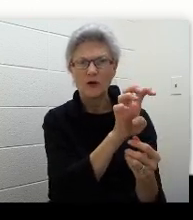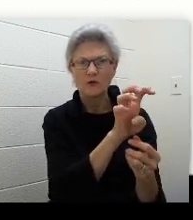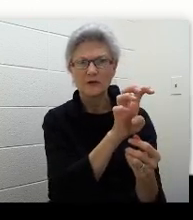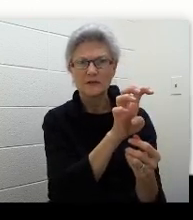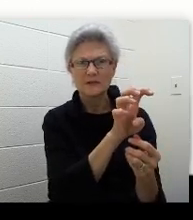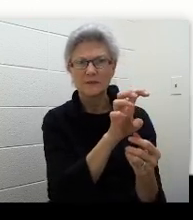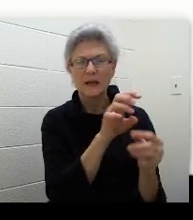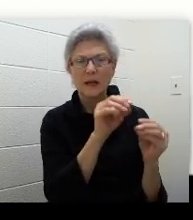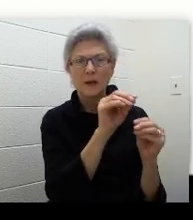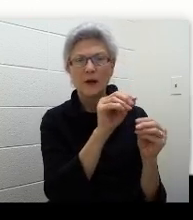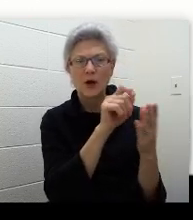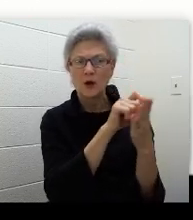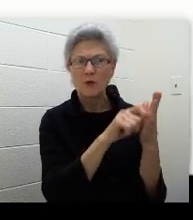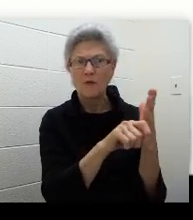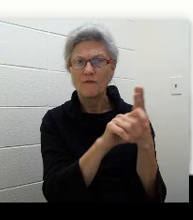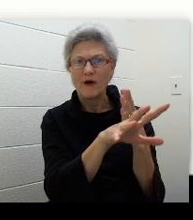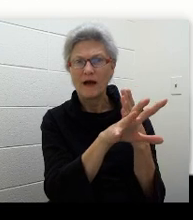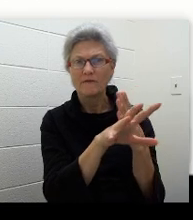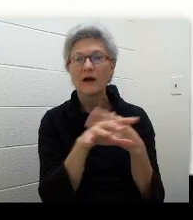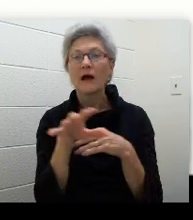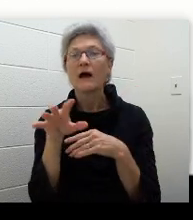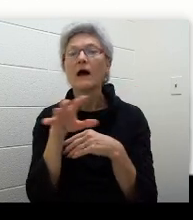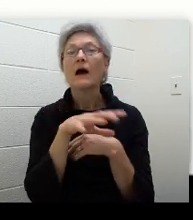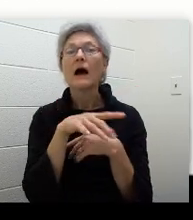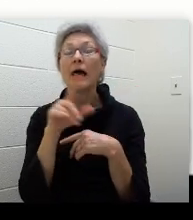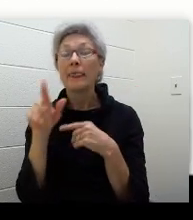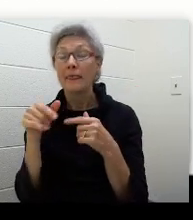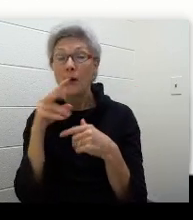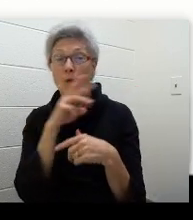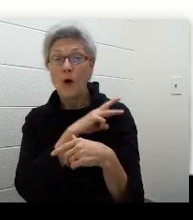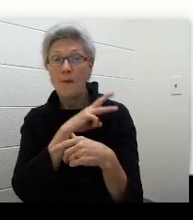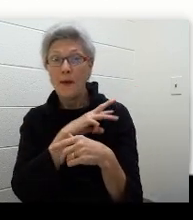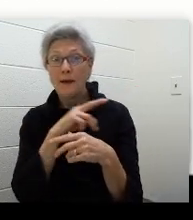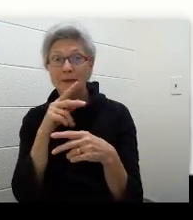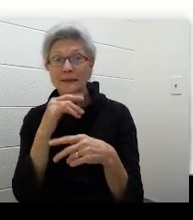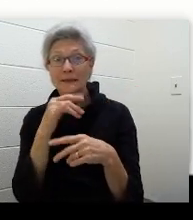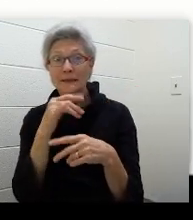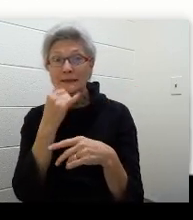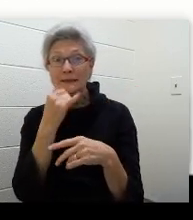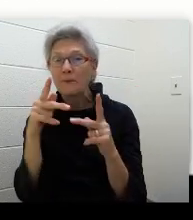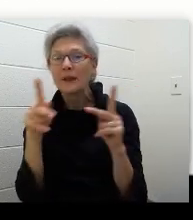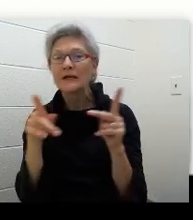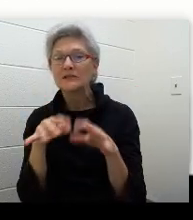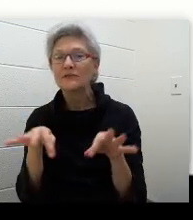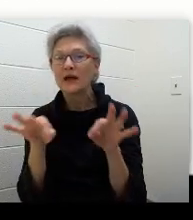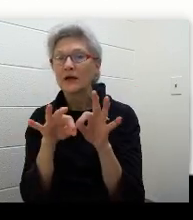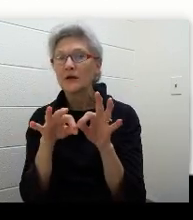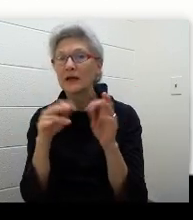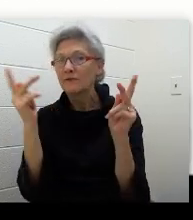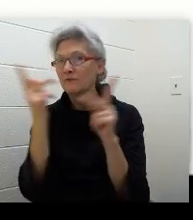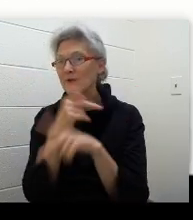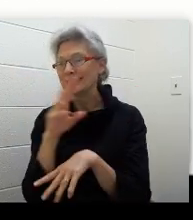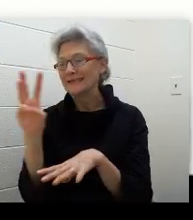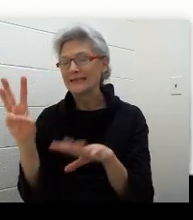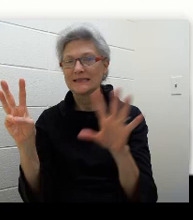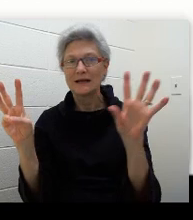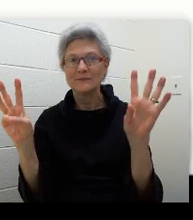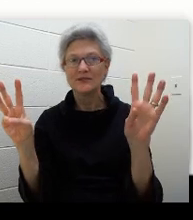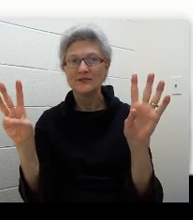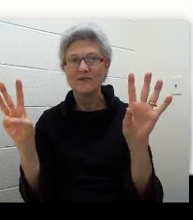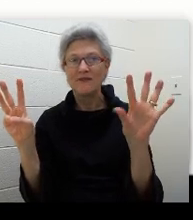hundreds, but he put 5. And Walt made a mistake with place value as well, because he solved 6